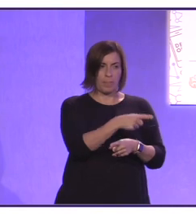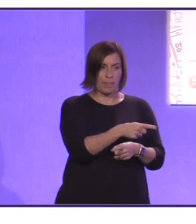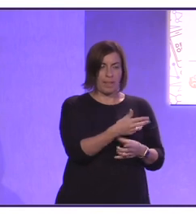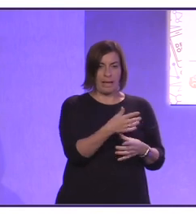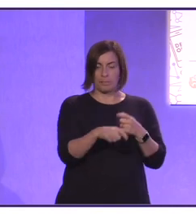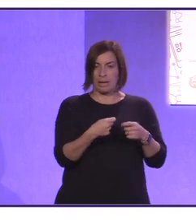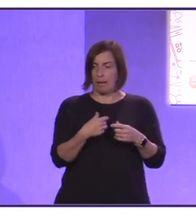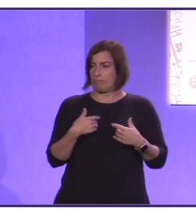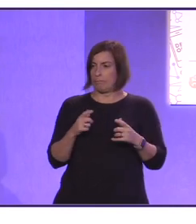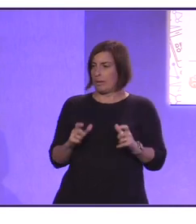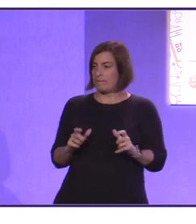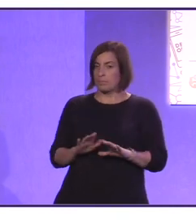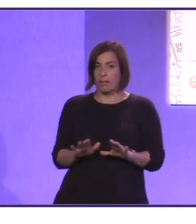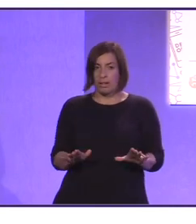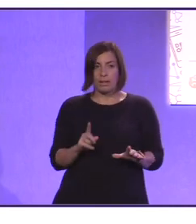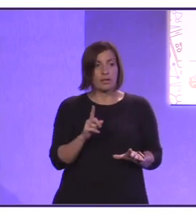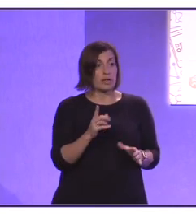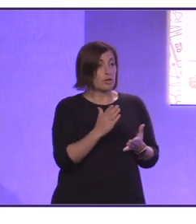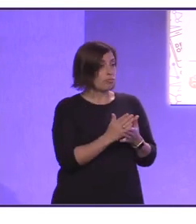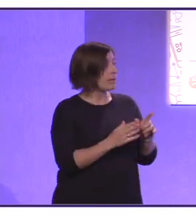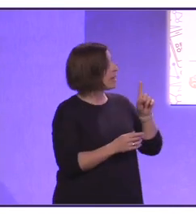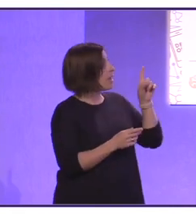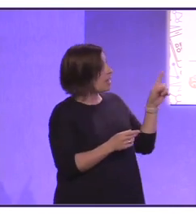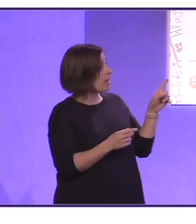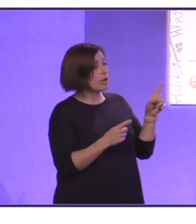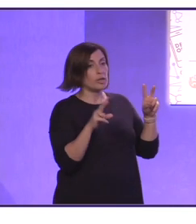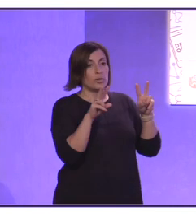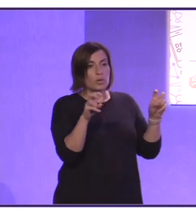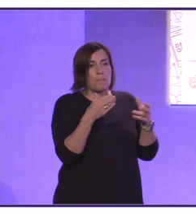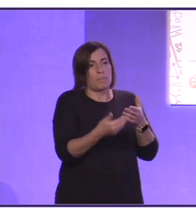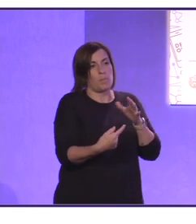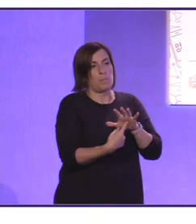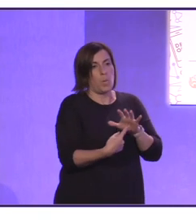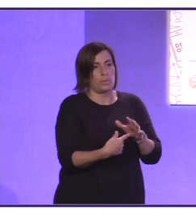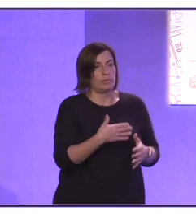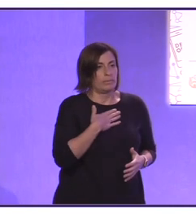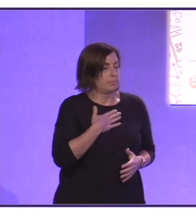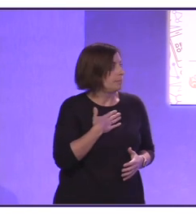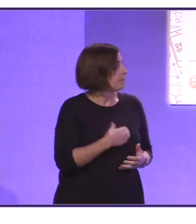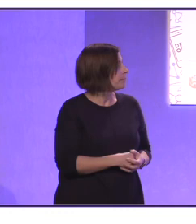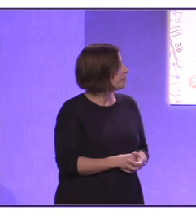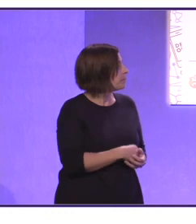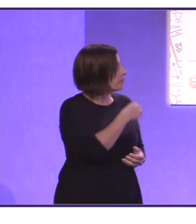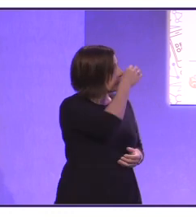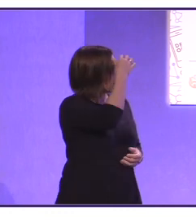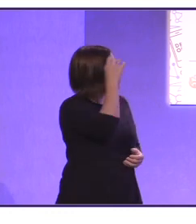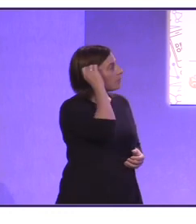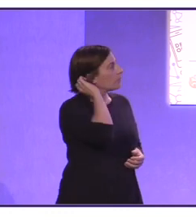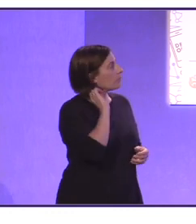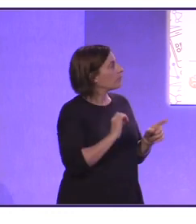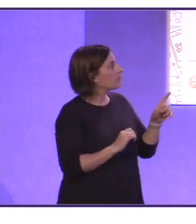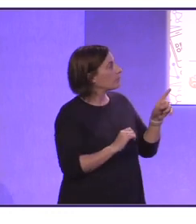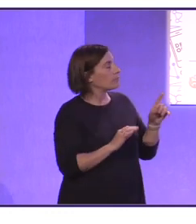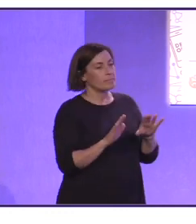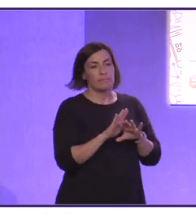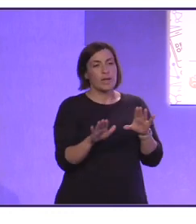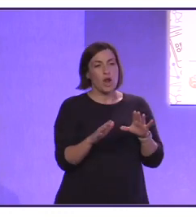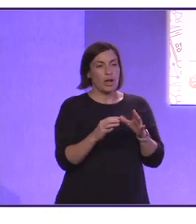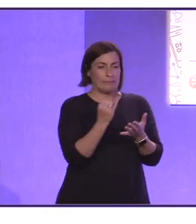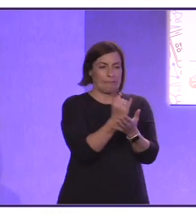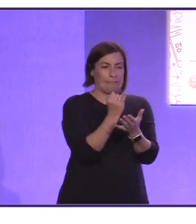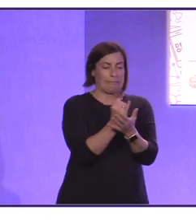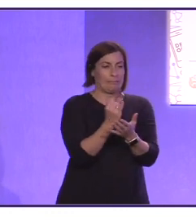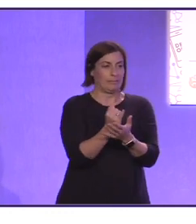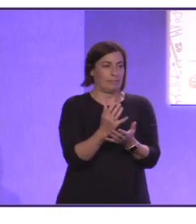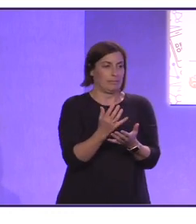more important to me and something I'd like to talk a little bit about today. This is a very non-toxic working environment. It's a little